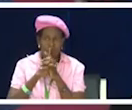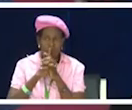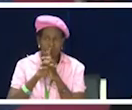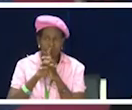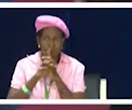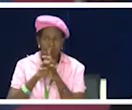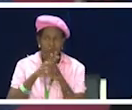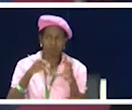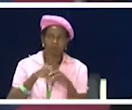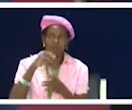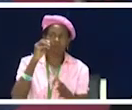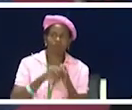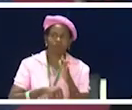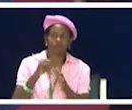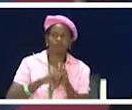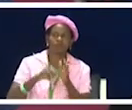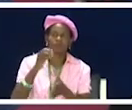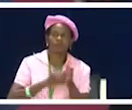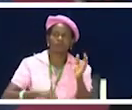In Matthew 15,